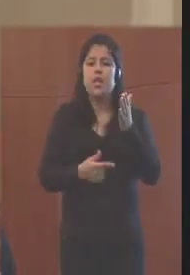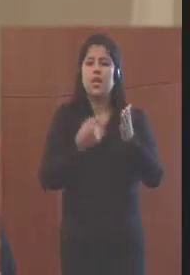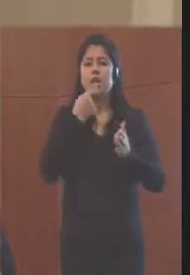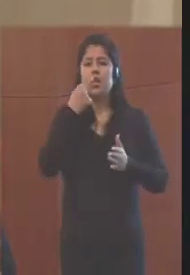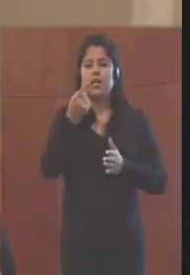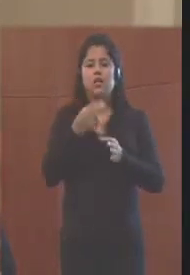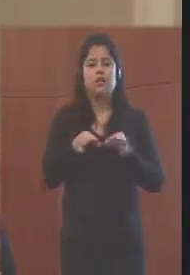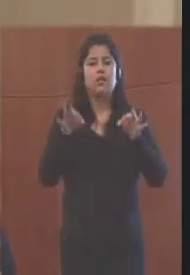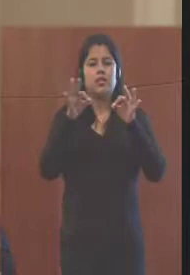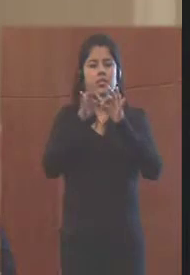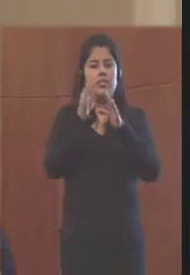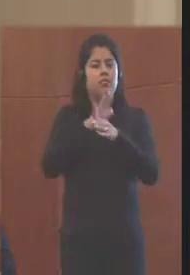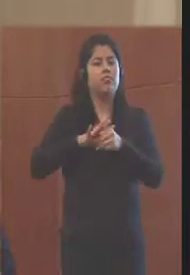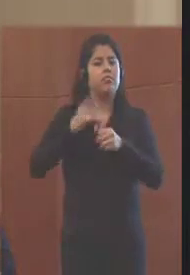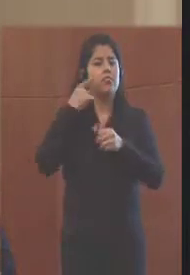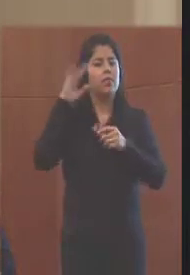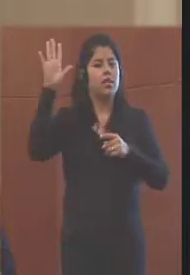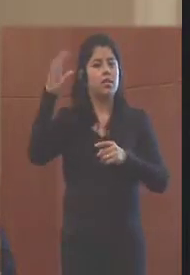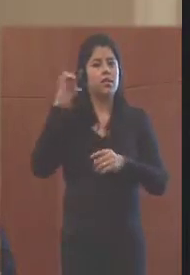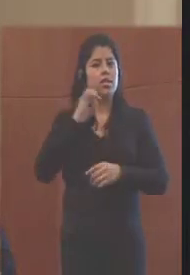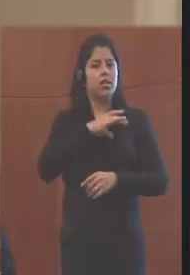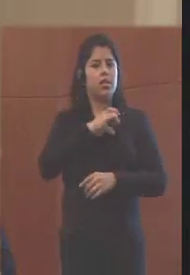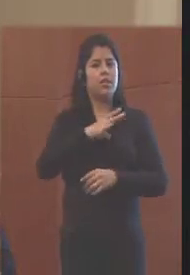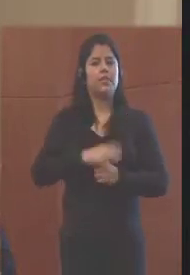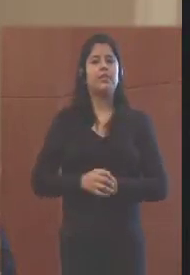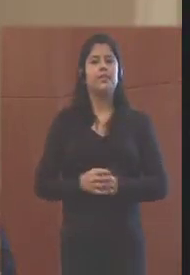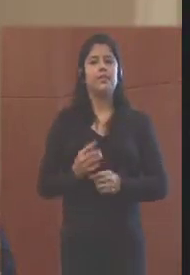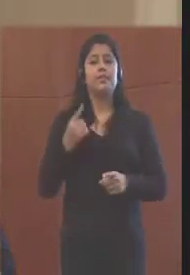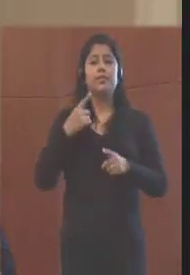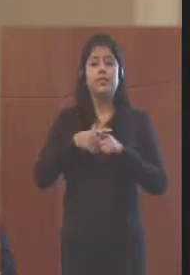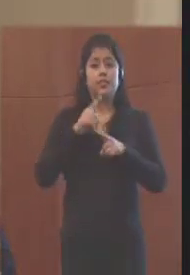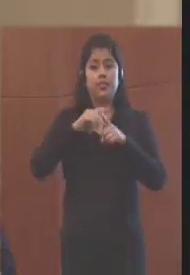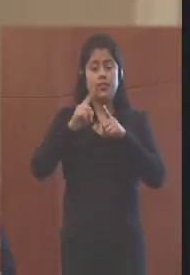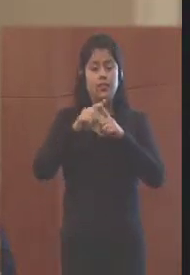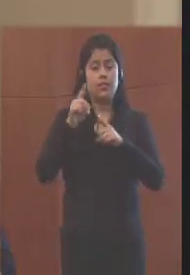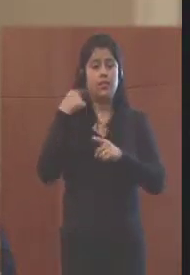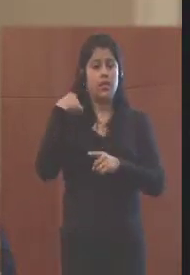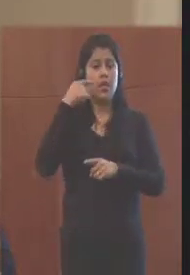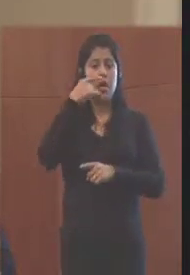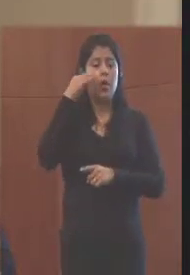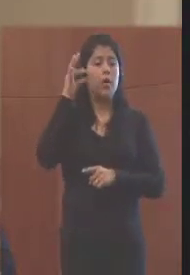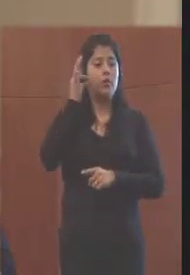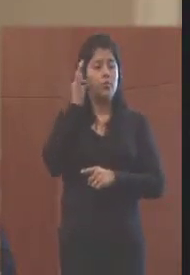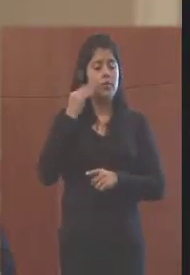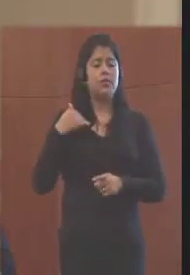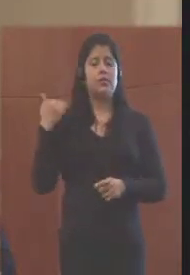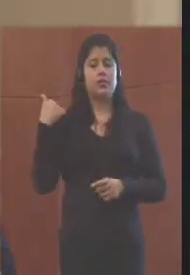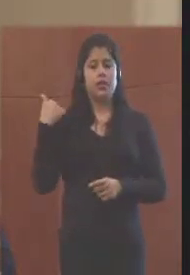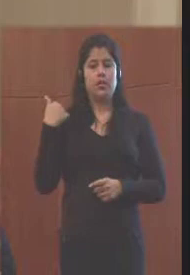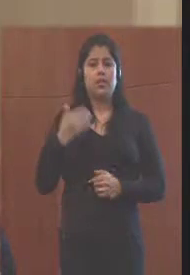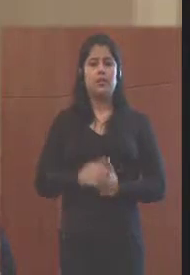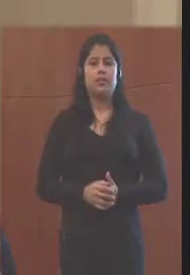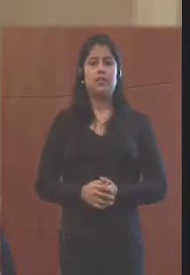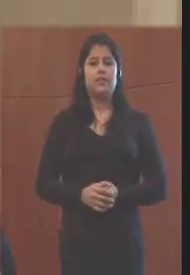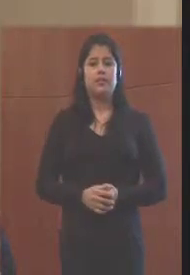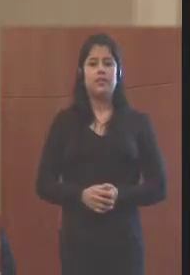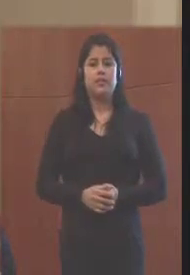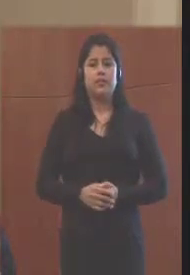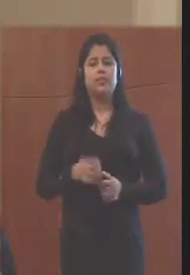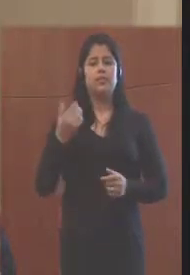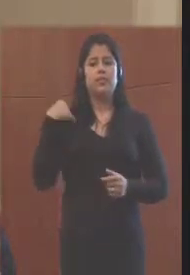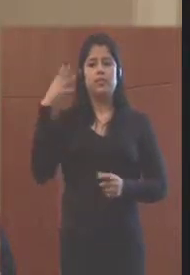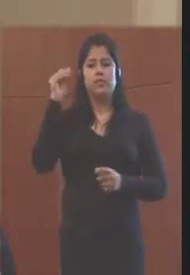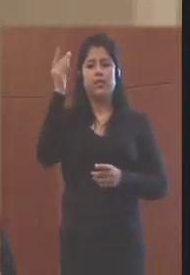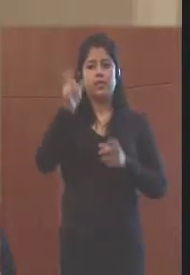and a gender working group within ONEMI. And that gender working group was formed between civil society organizations and